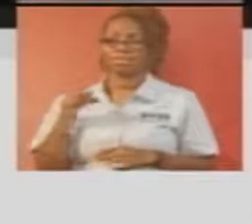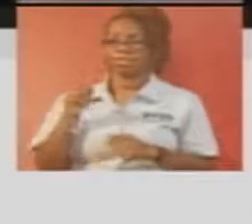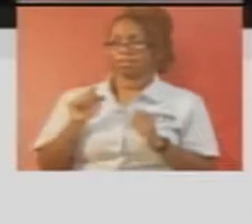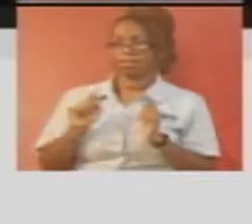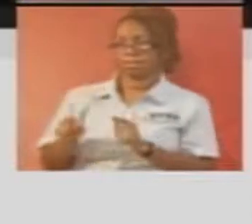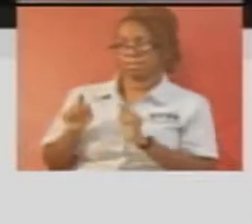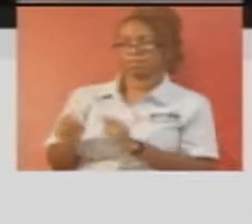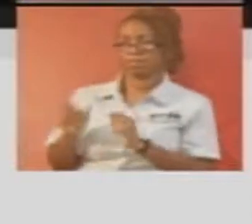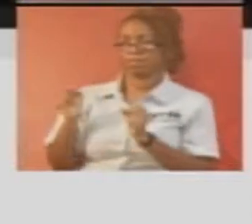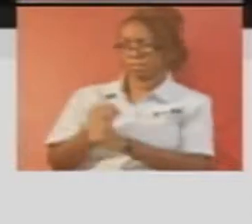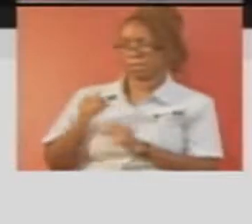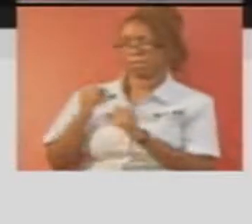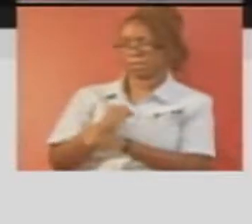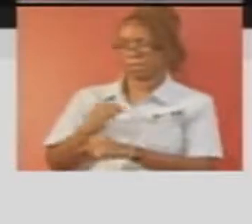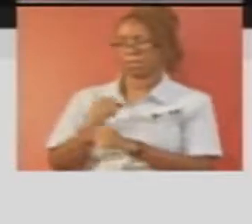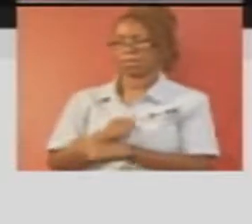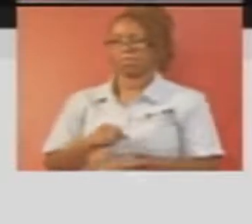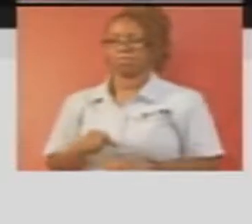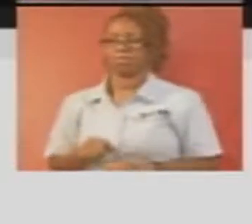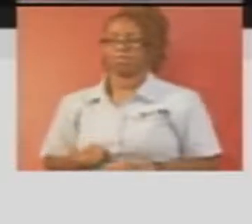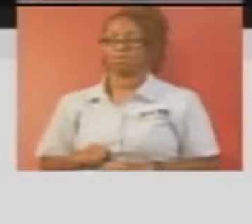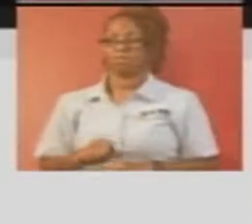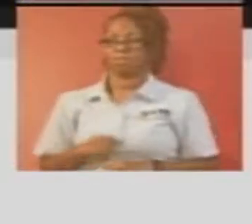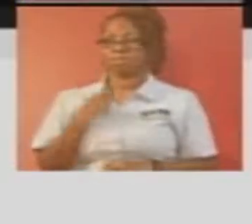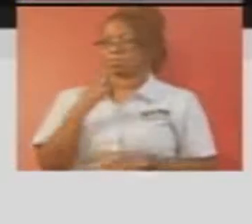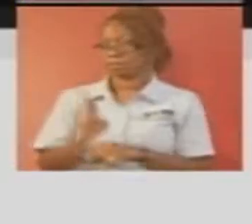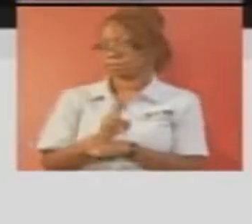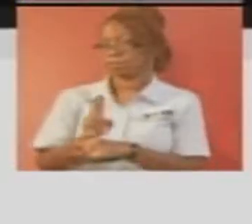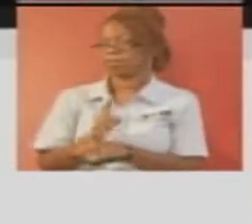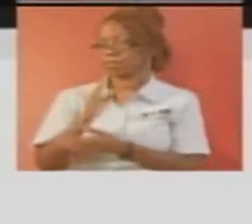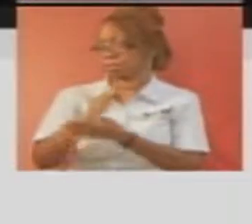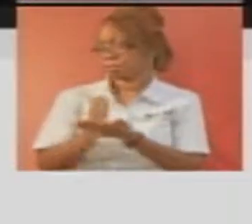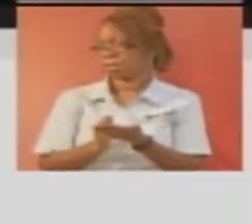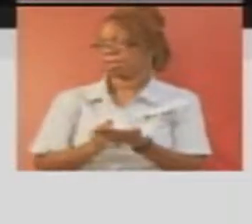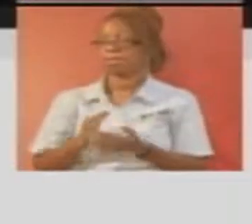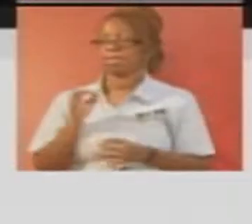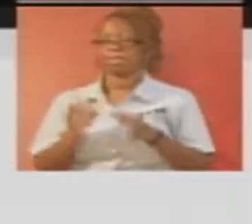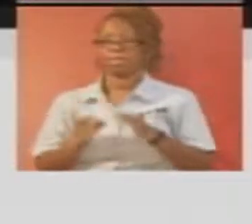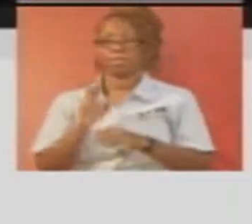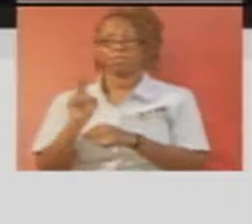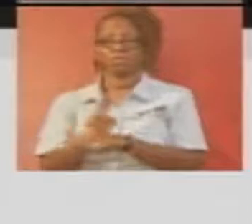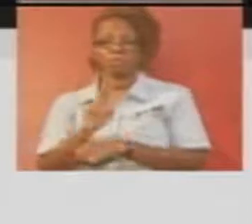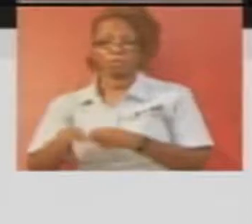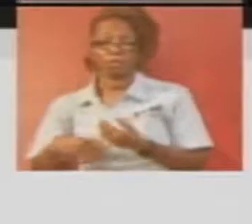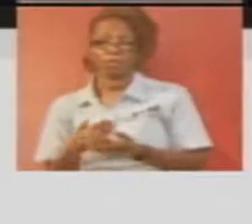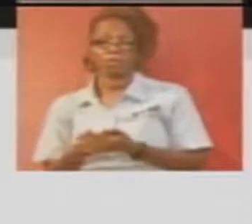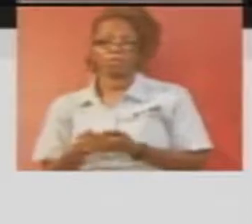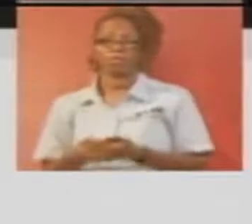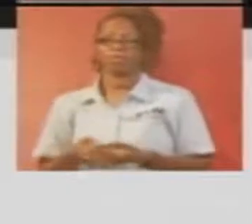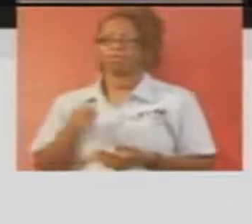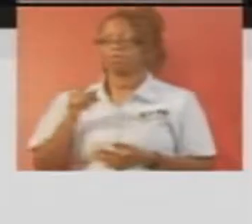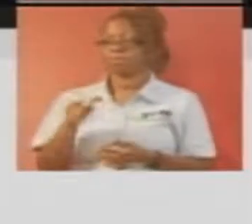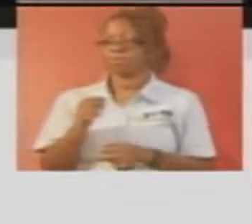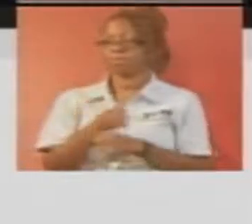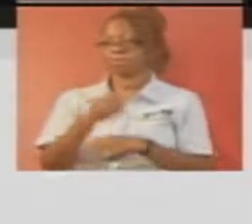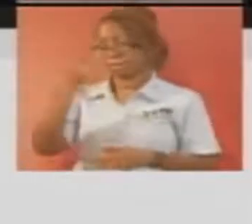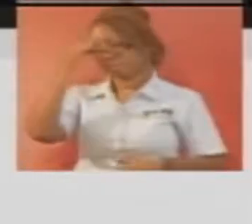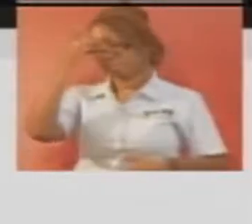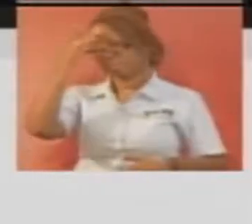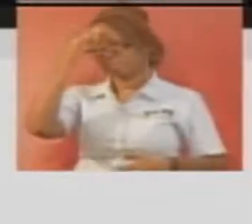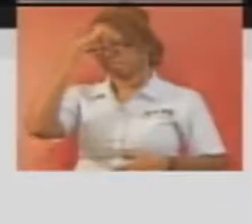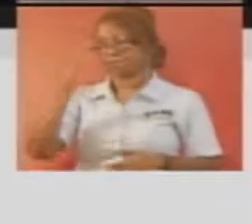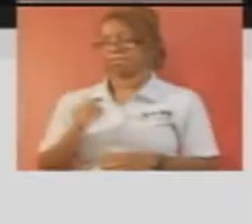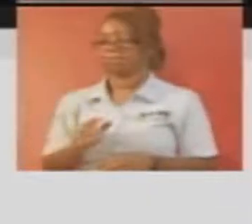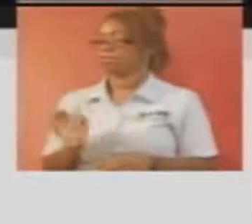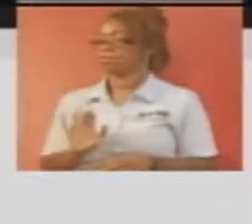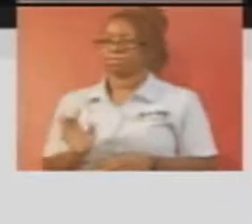Right, so let's turn now to the COVID-19 vaccines. As I mentioned before, there are 3 COVID-19 candidate vaccines from